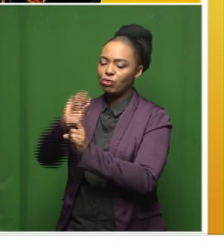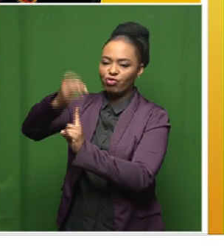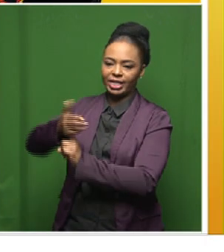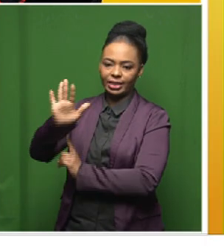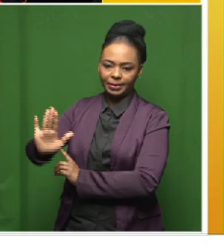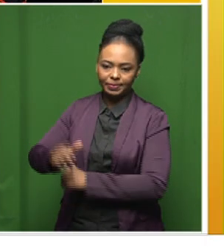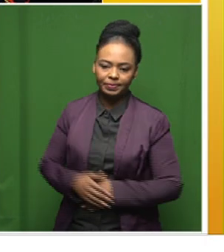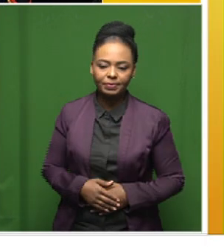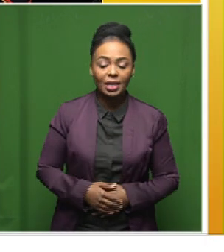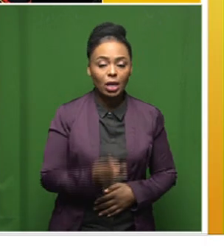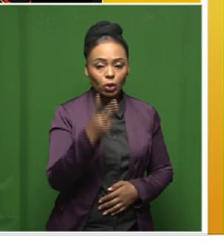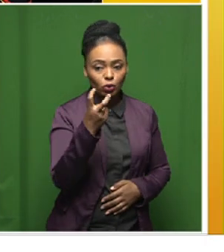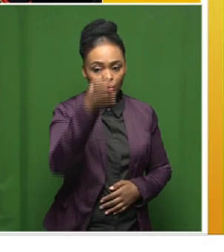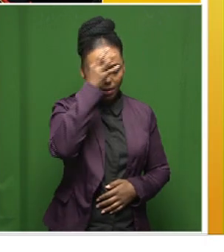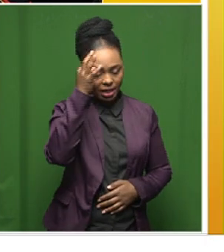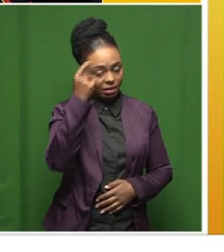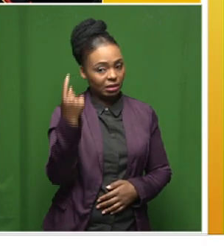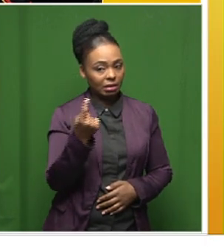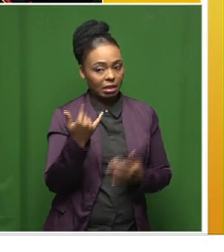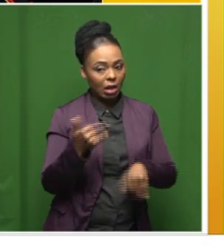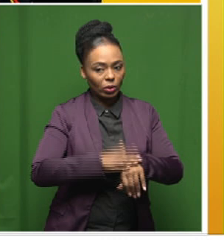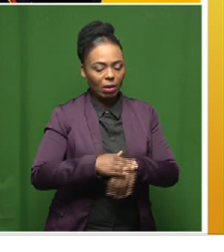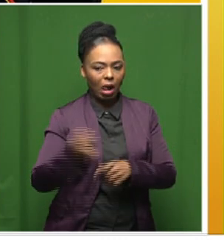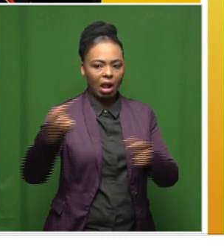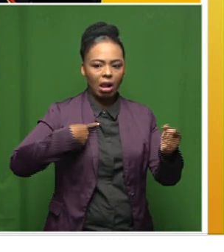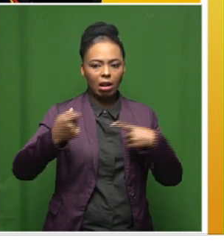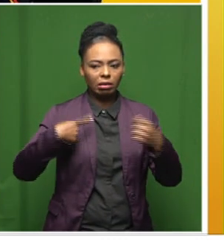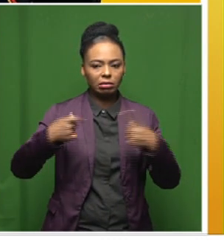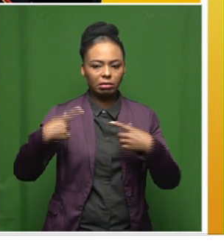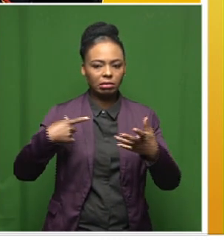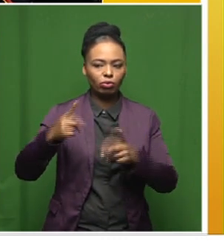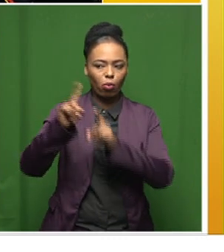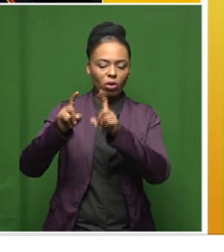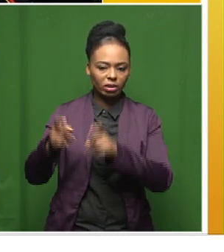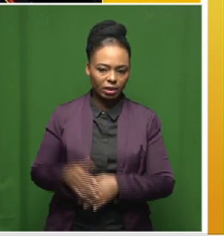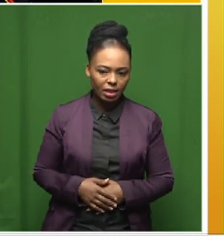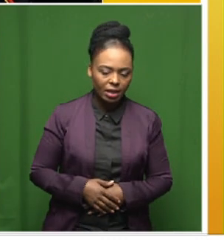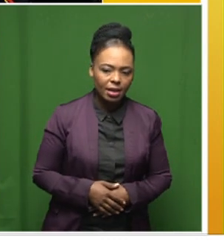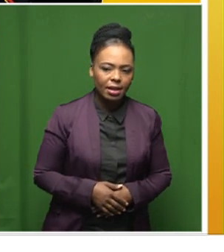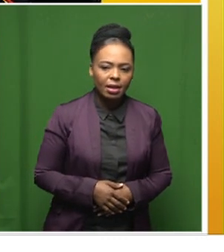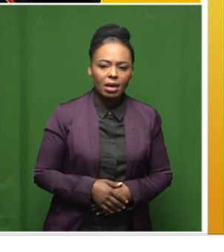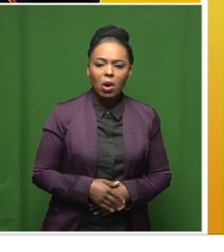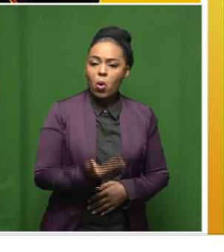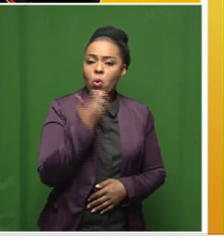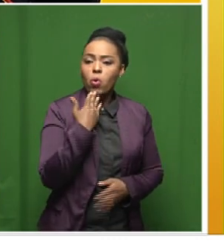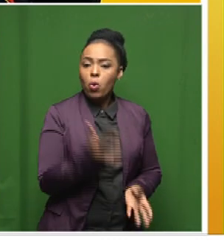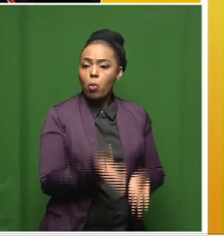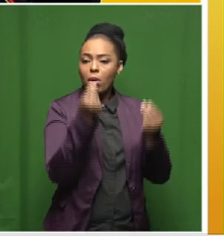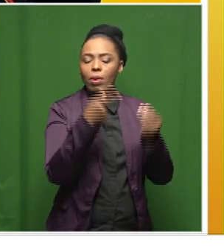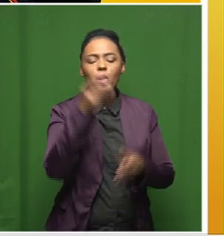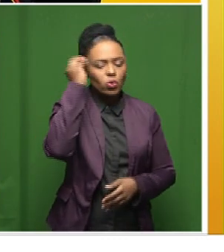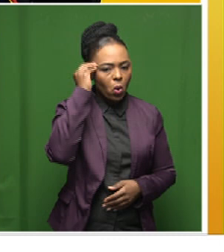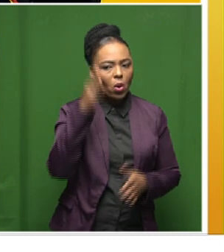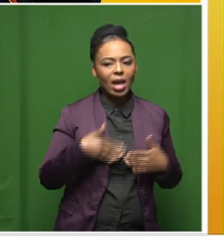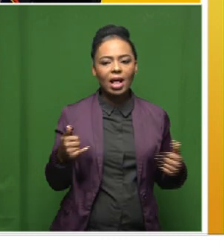left, and there are a lot of questions still to ask. Who would be first in line to get this? Obviously, we know the elderly,